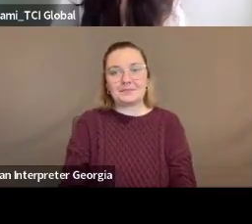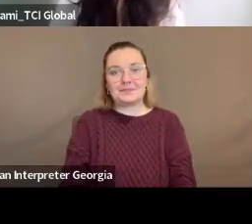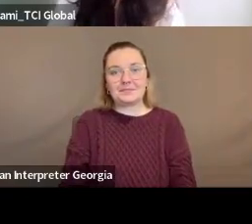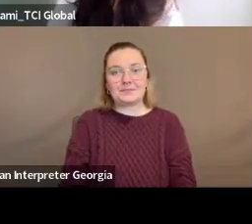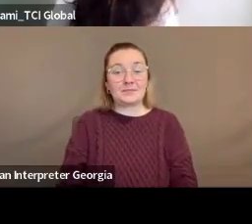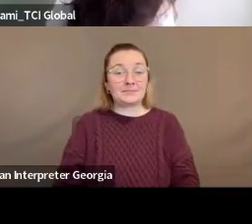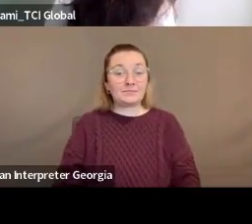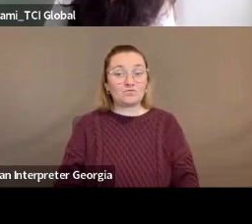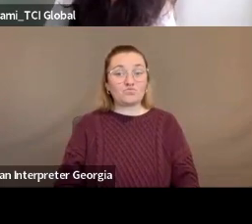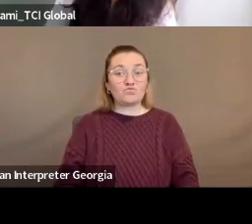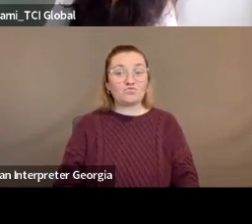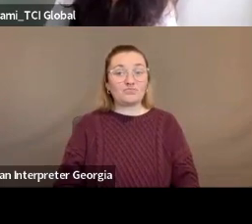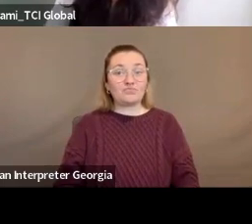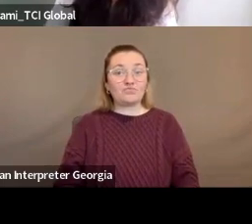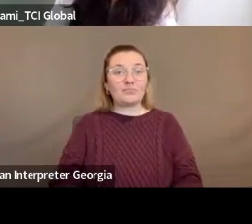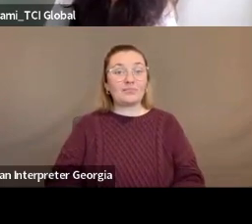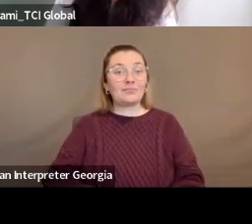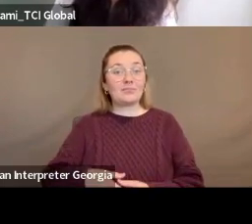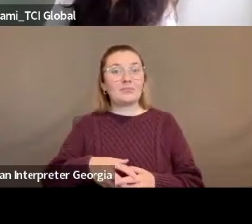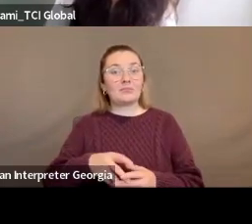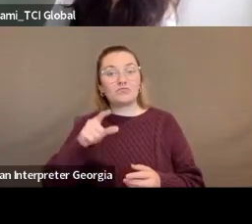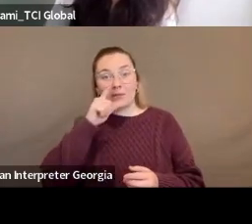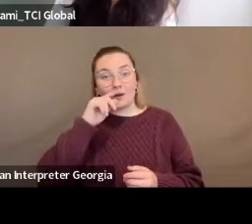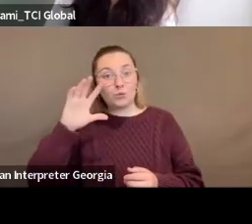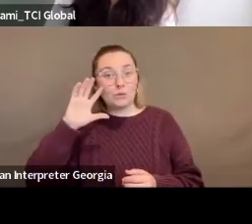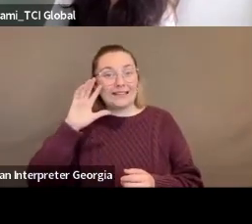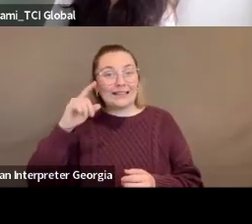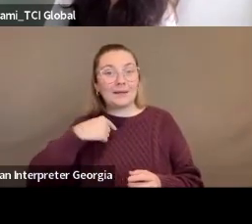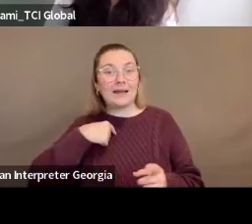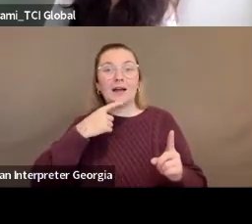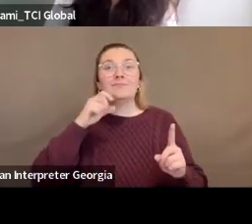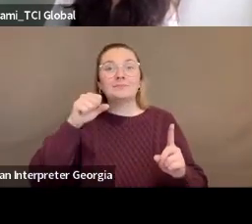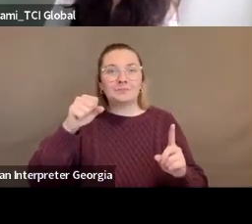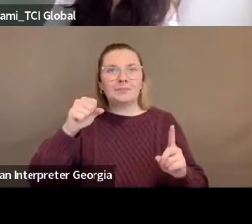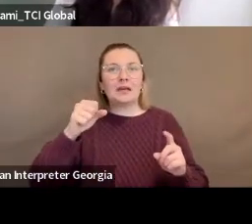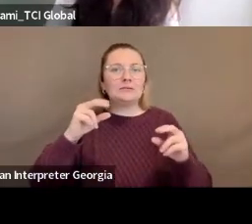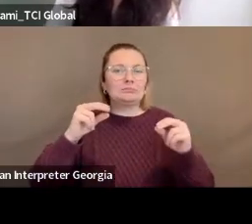Just checking. Can you hear me, Ameza? Peer-led